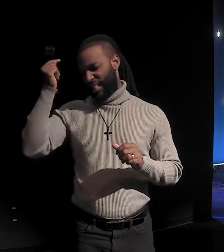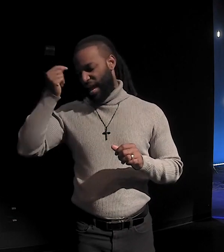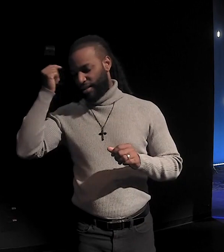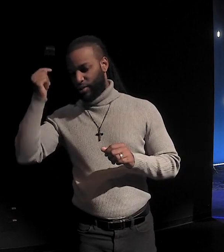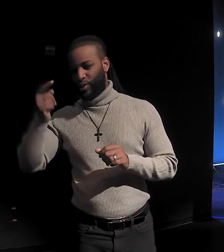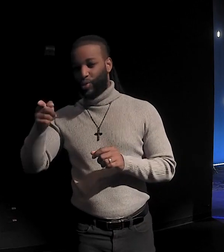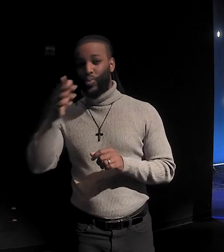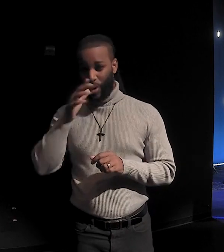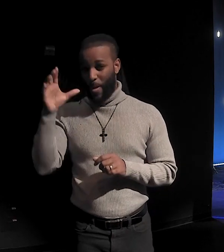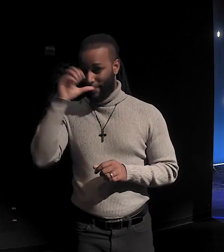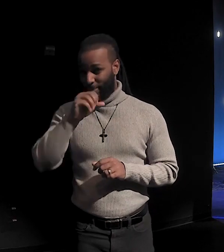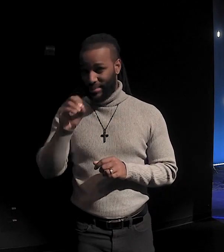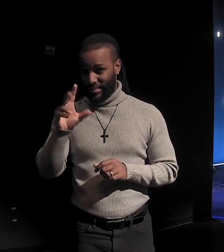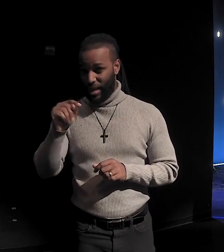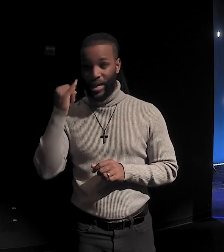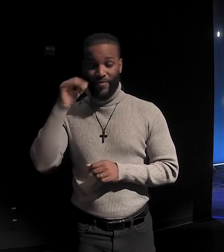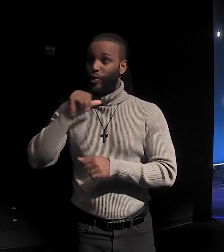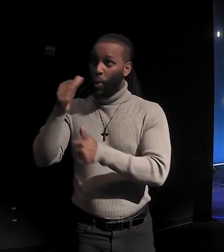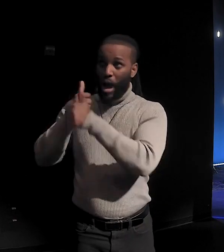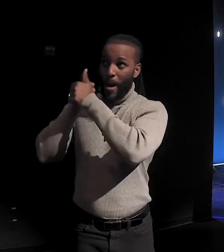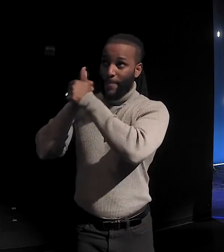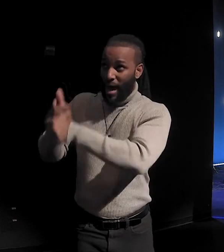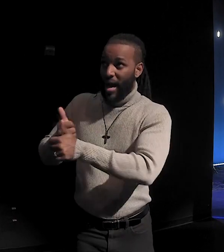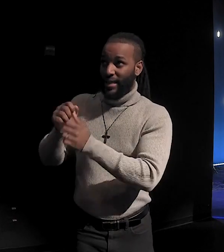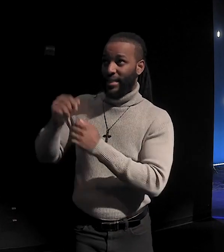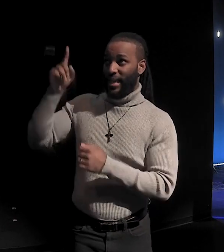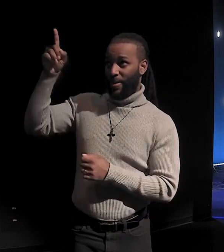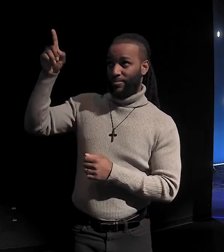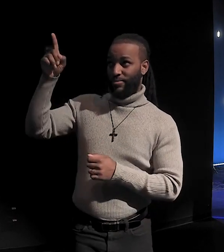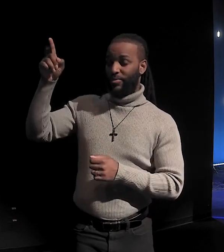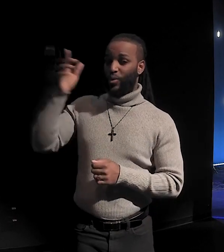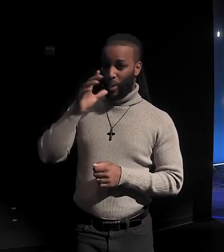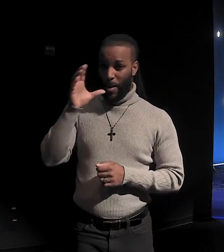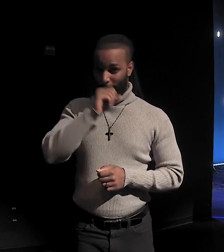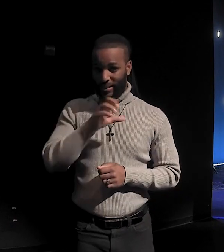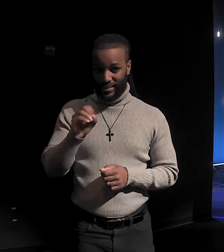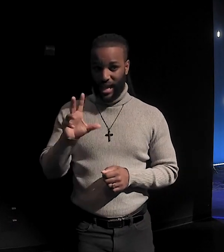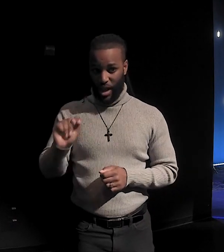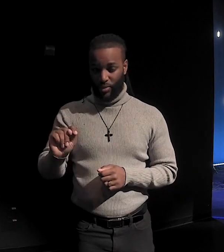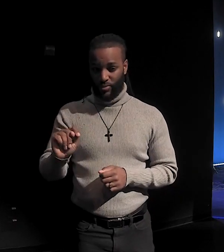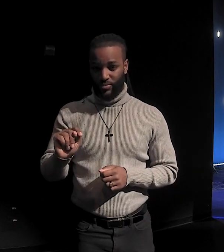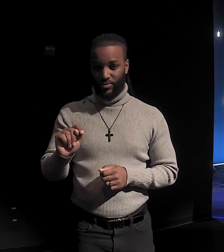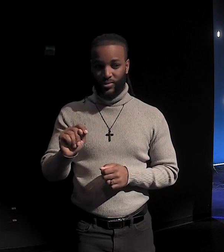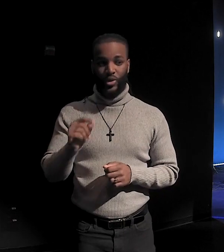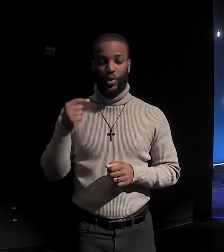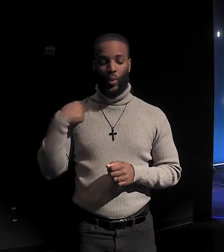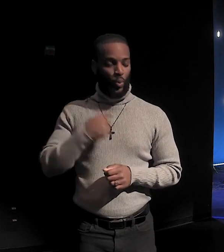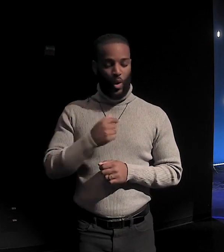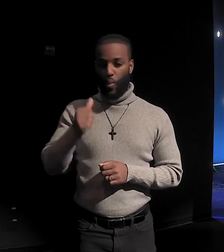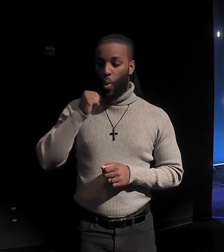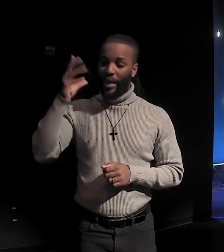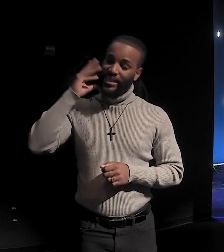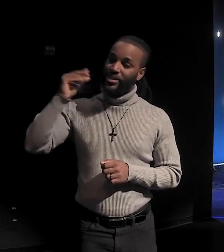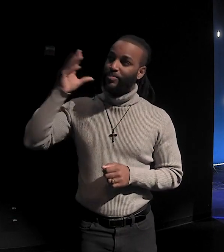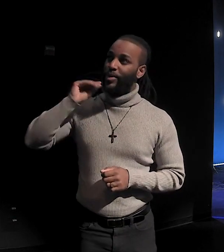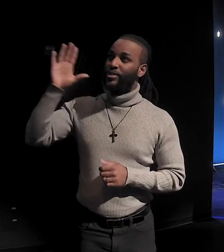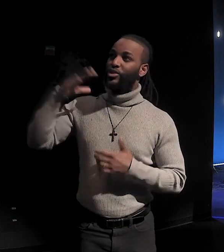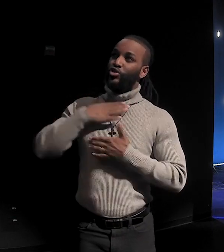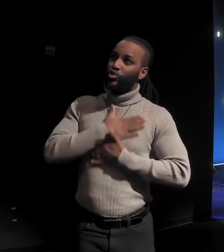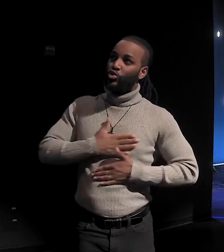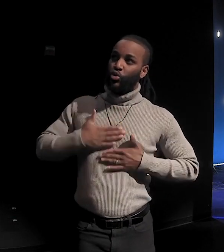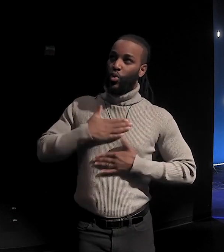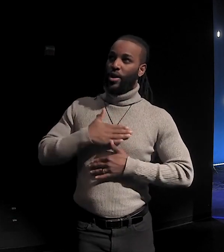you're going to miss out. If we don't abide in the vine, we're not going to be in the game. We're going to not experience the joy